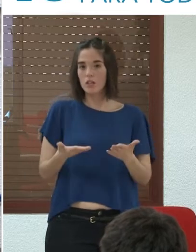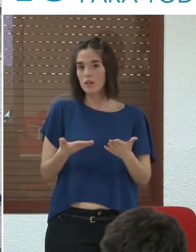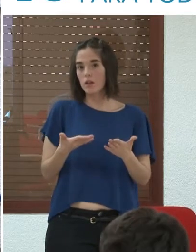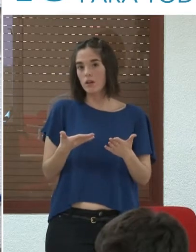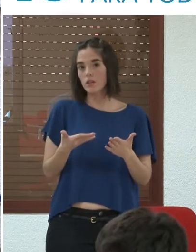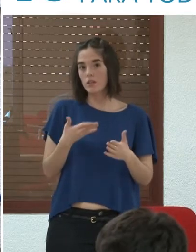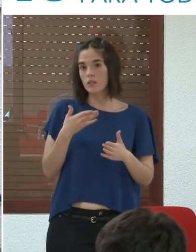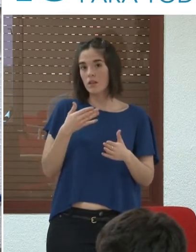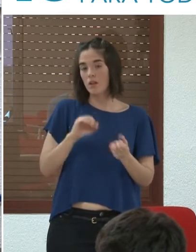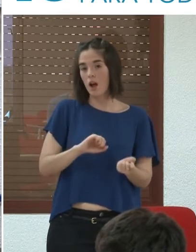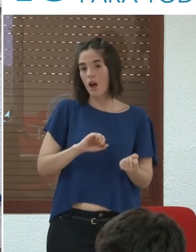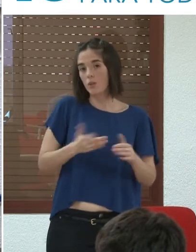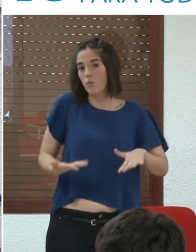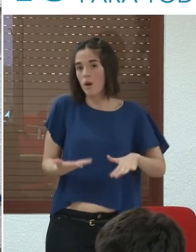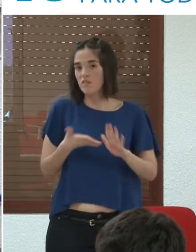foot